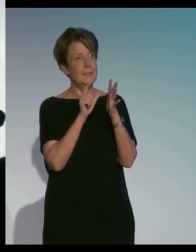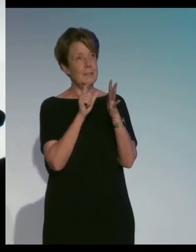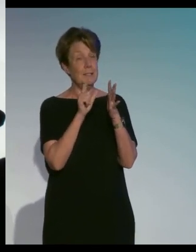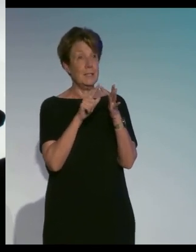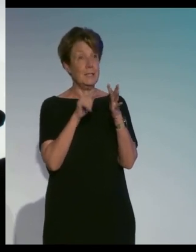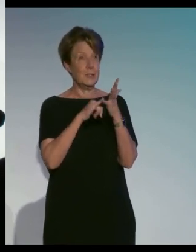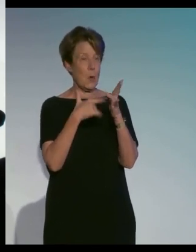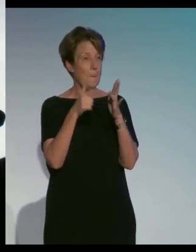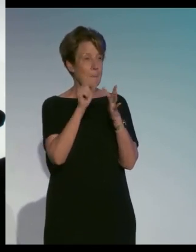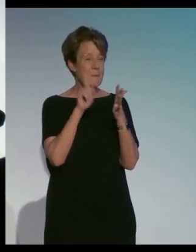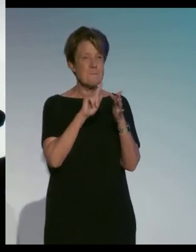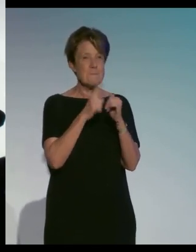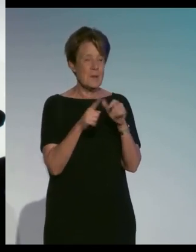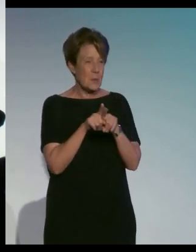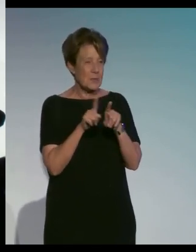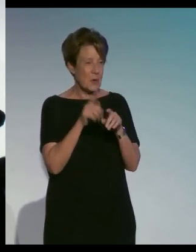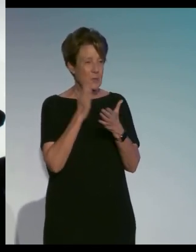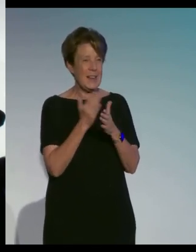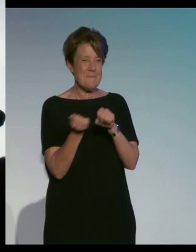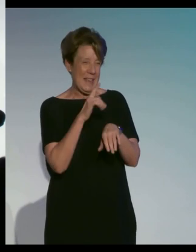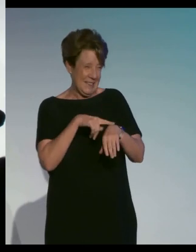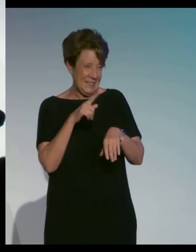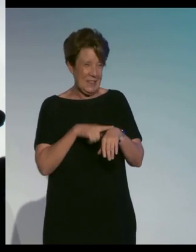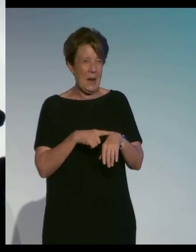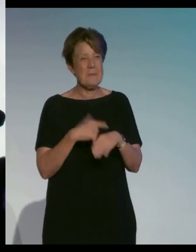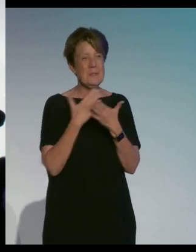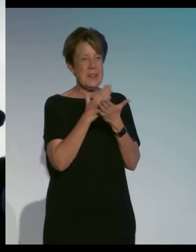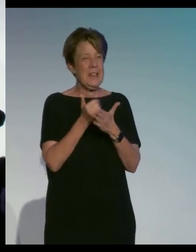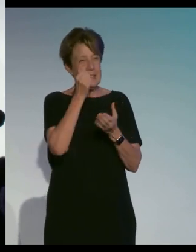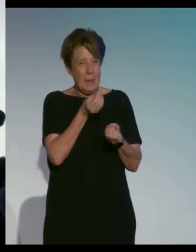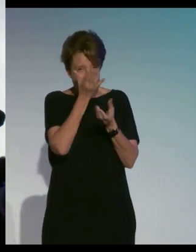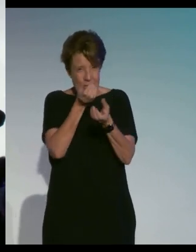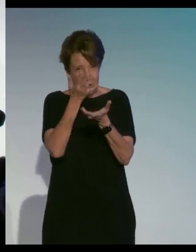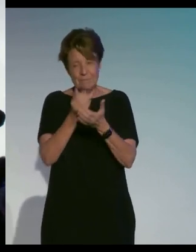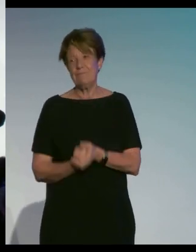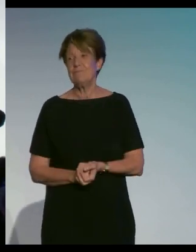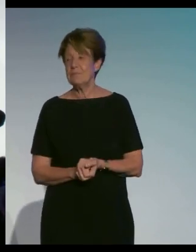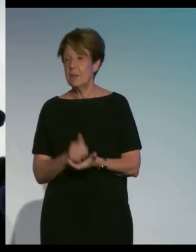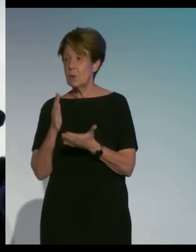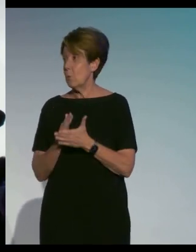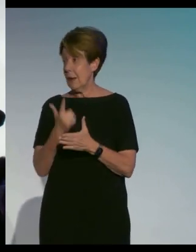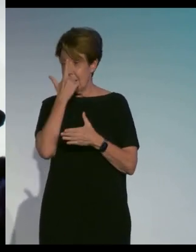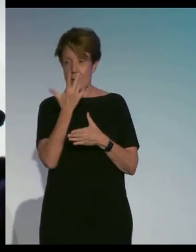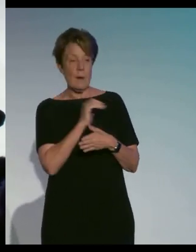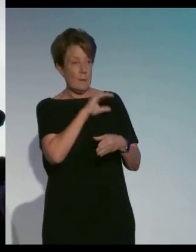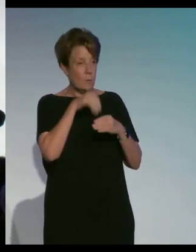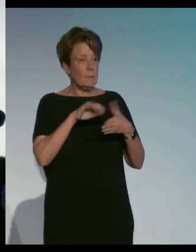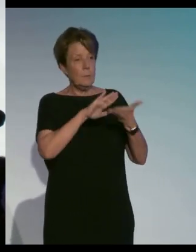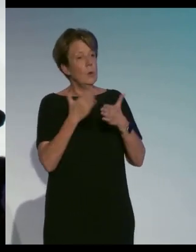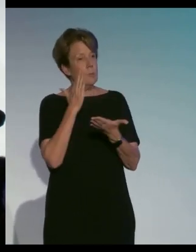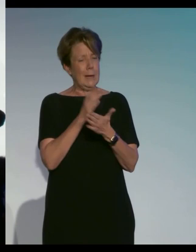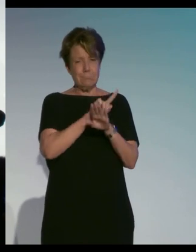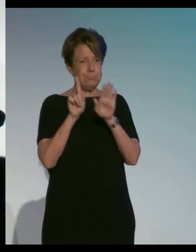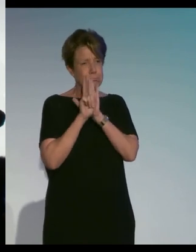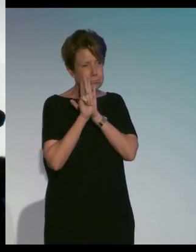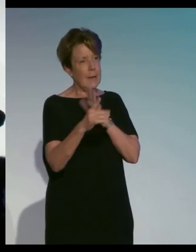pass on his knowledge. We're so grateful to have him as part of our community. And he really has been a trailblazer. So please